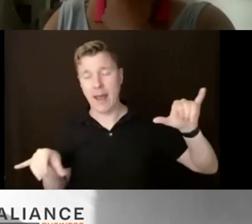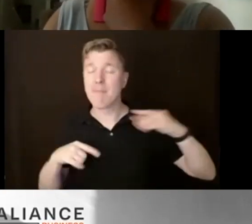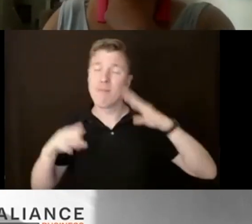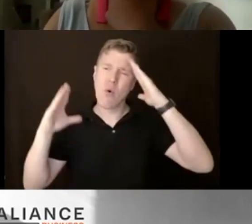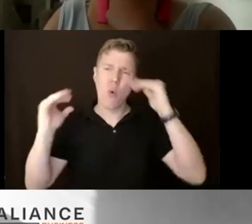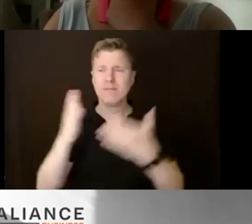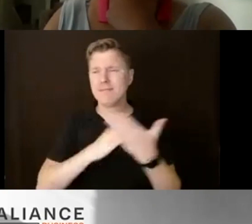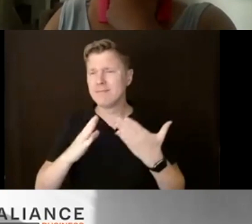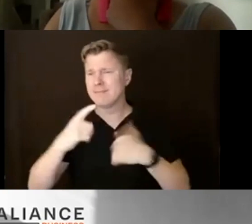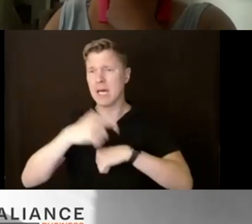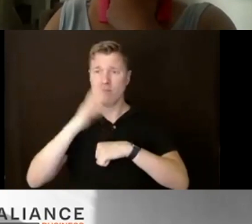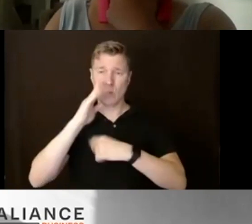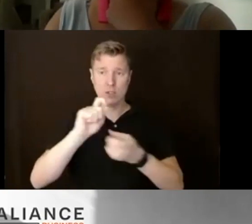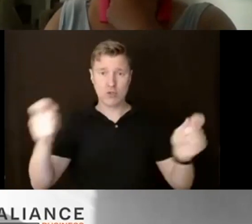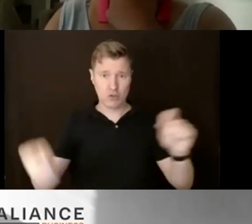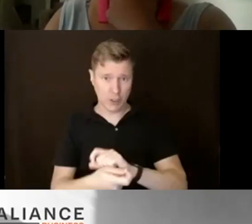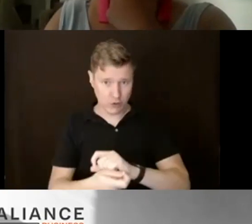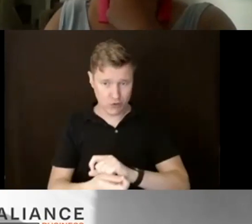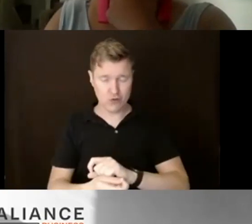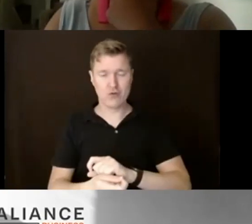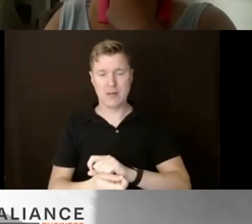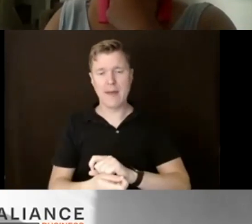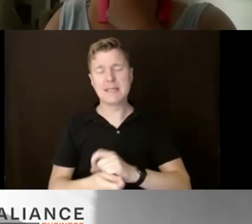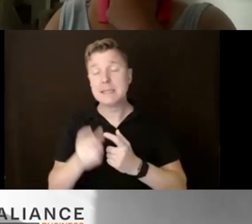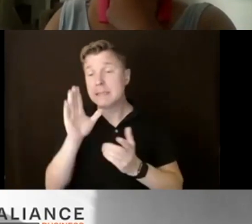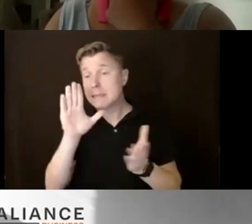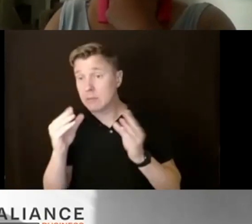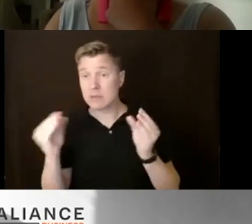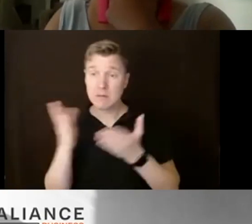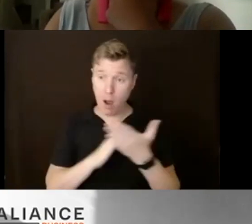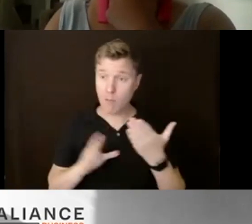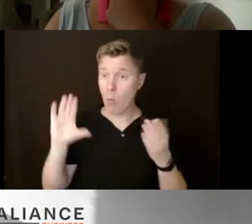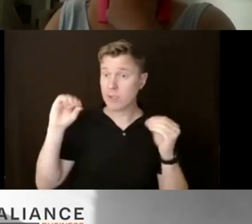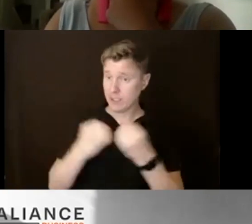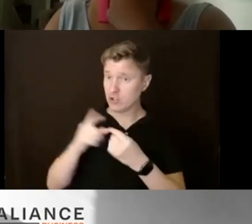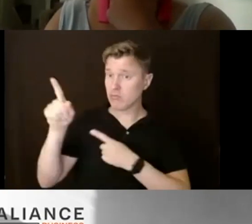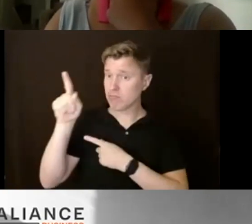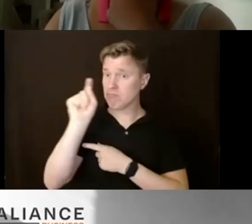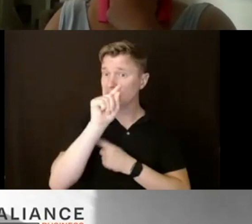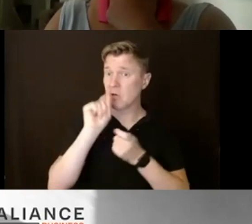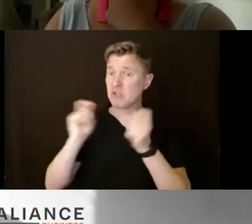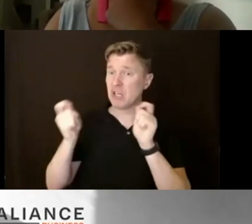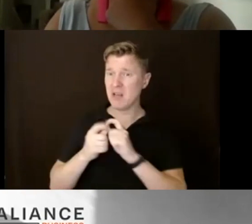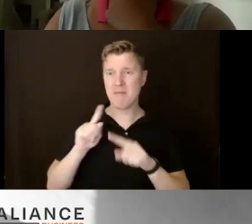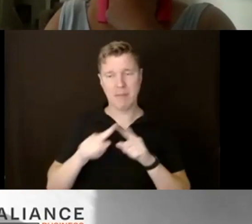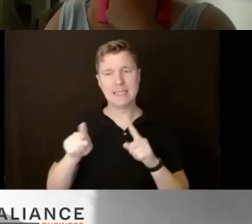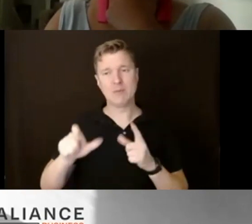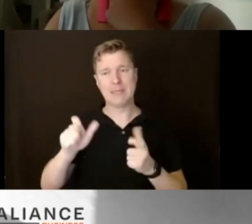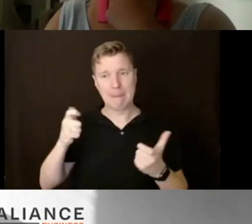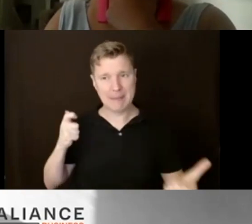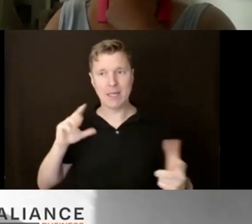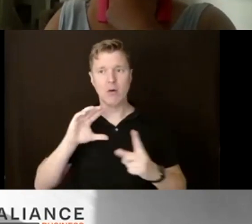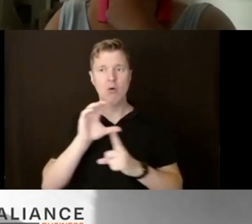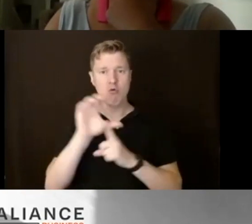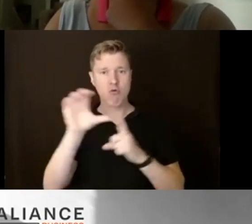some point. And it sounds like there are some organizations and companies that are changing, but I think there still needs to be a huge cultural shift